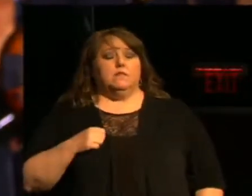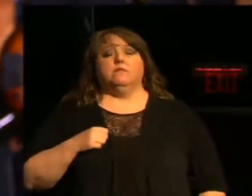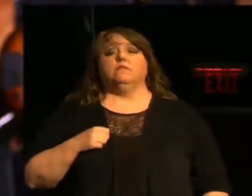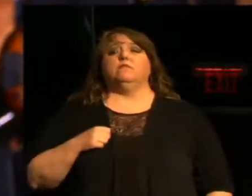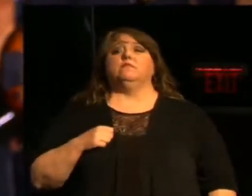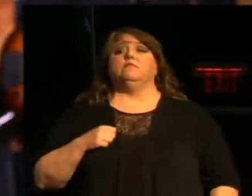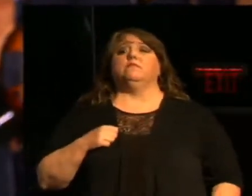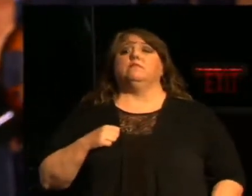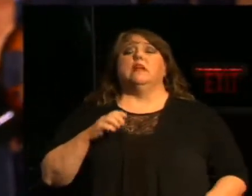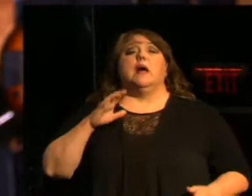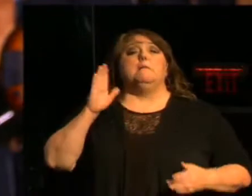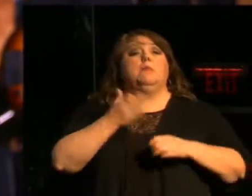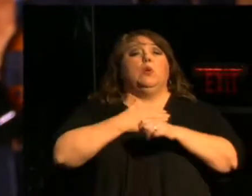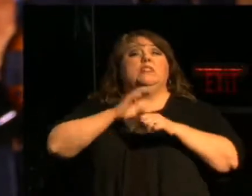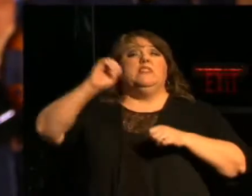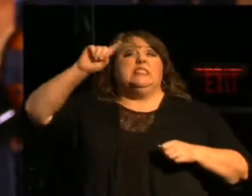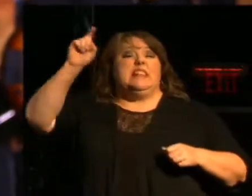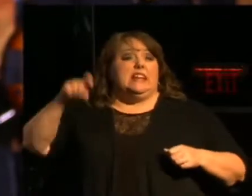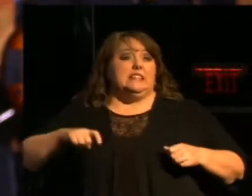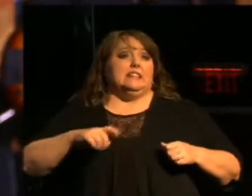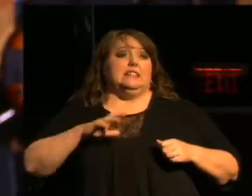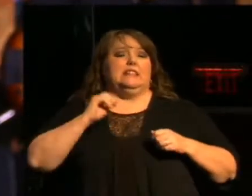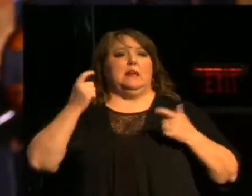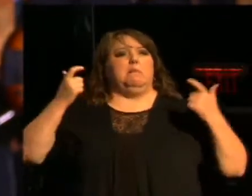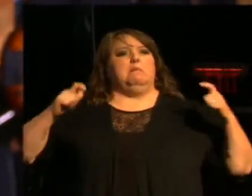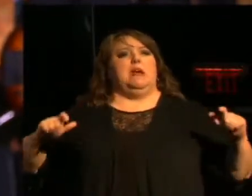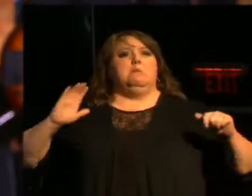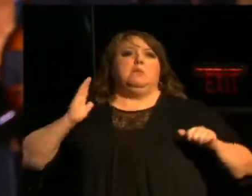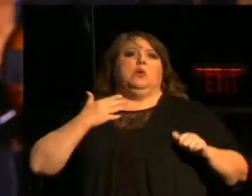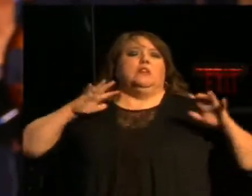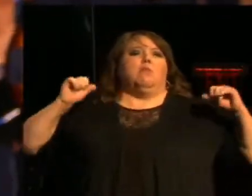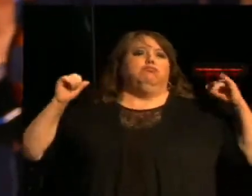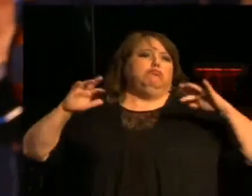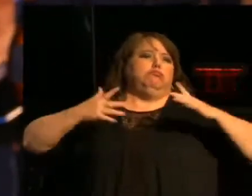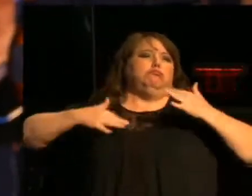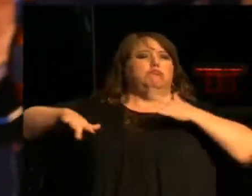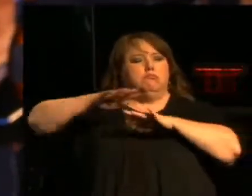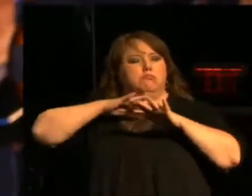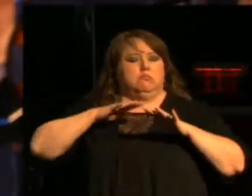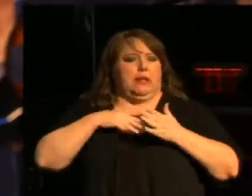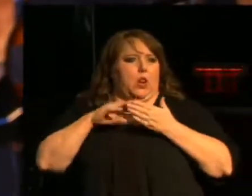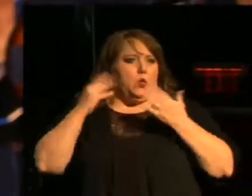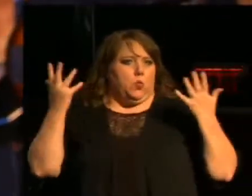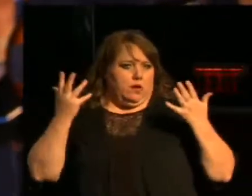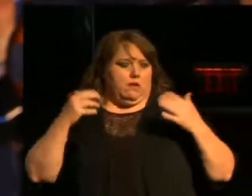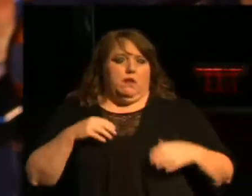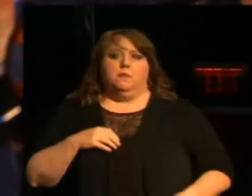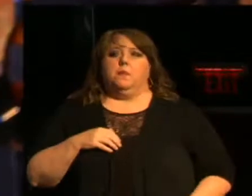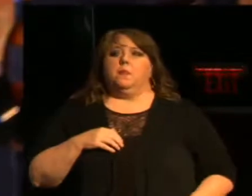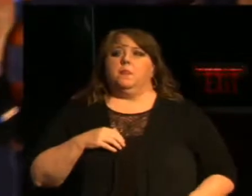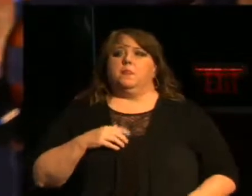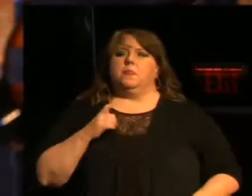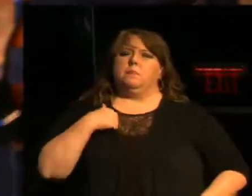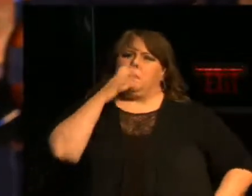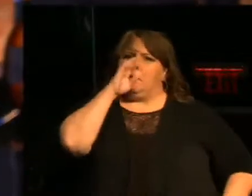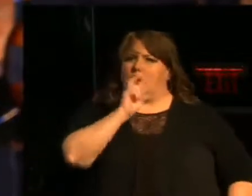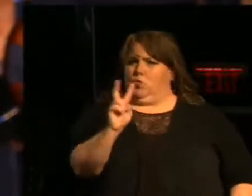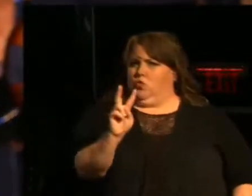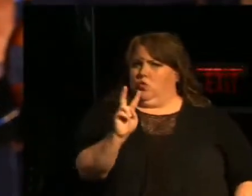love you. Give the babies a big hug. Let them know that their American auntie loves